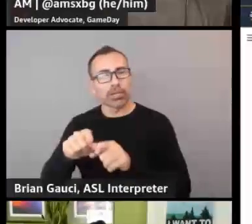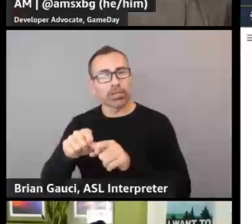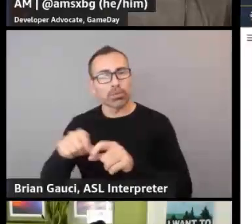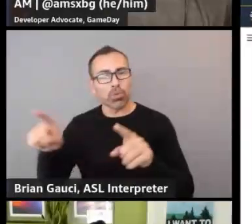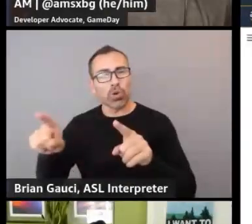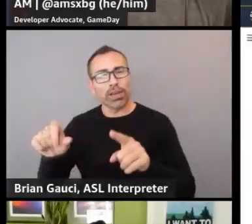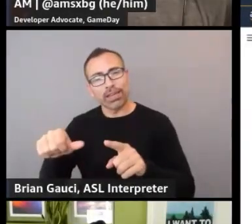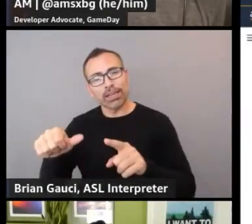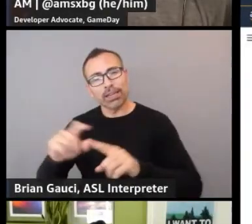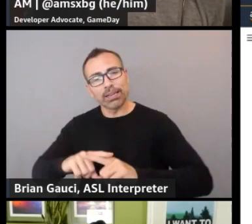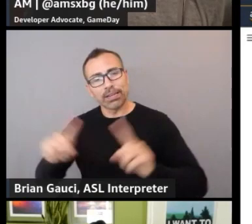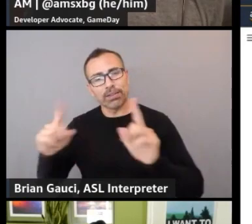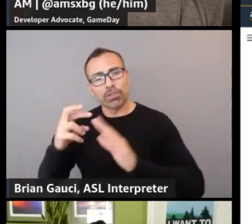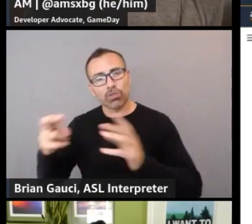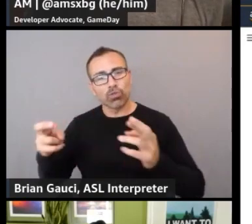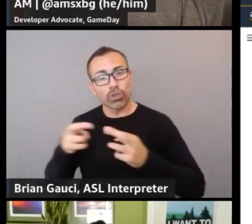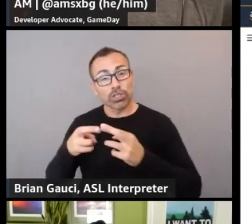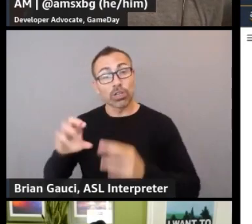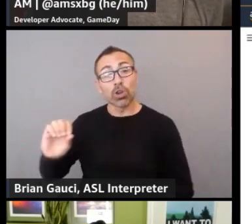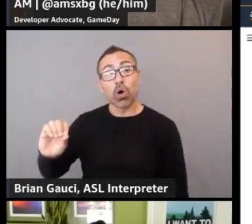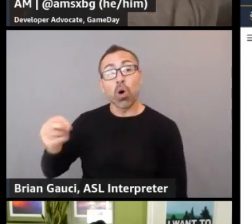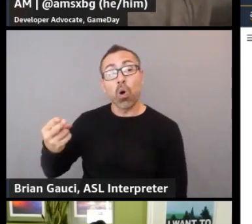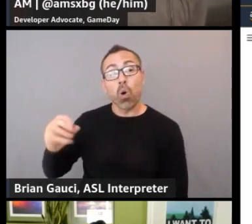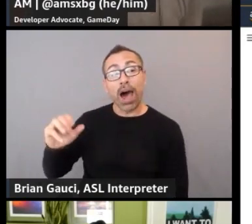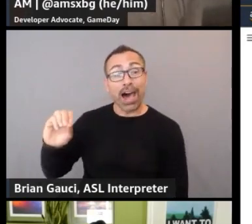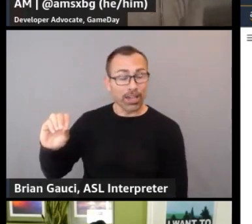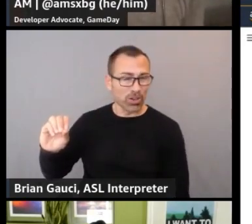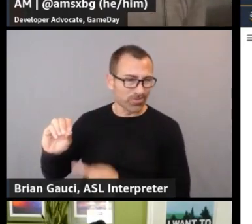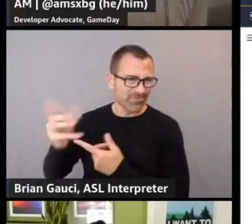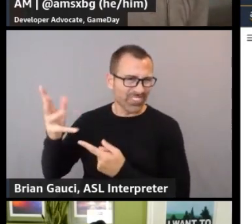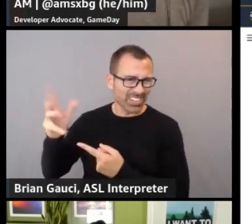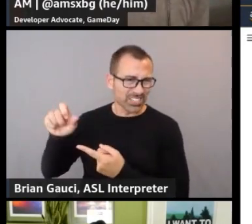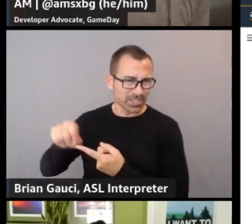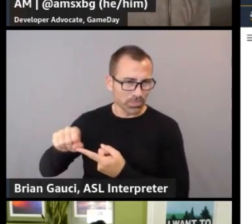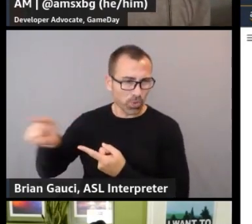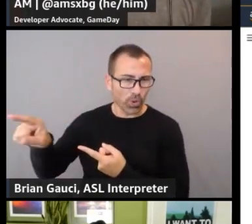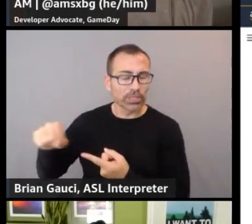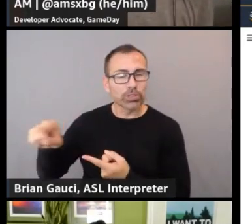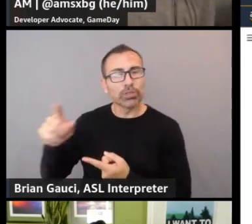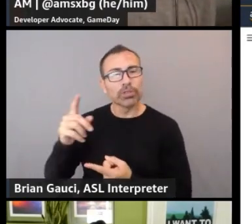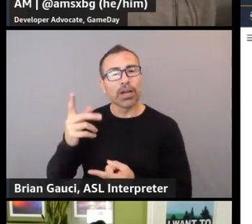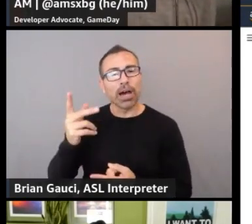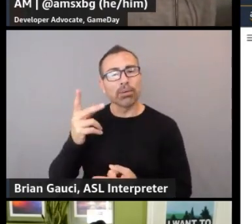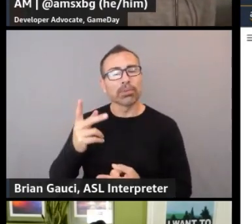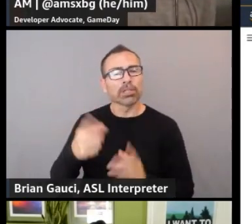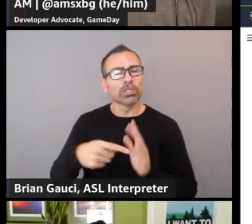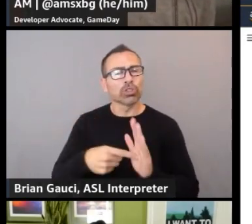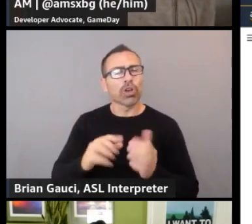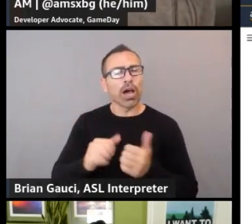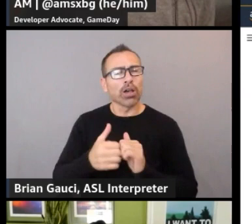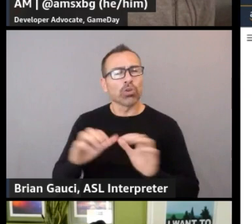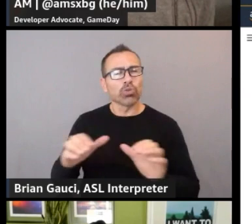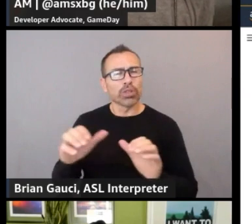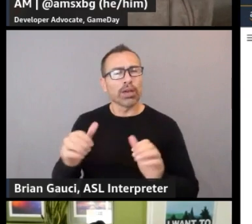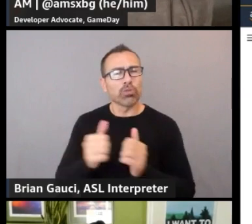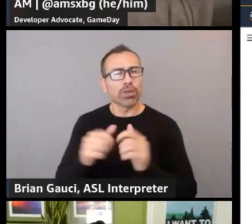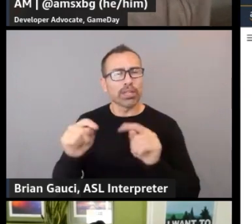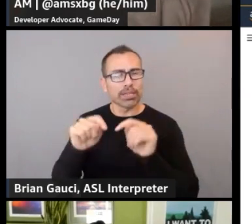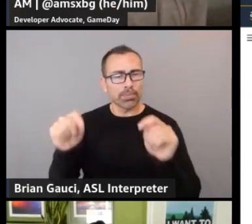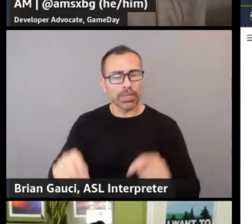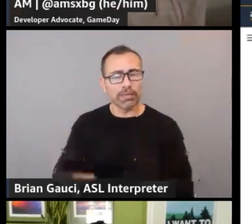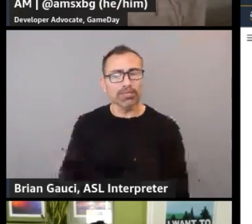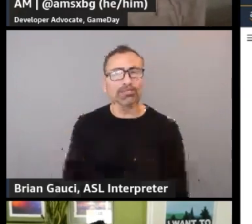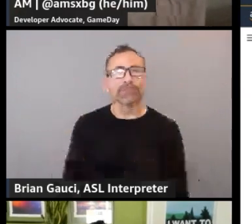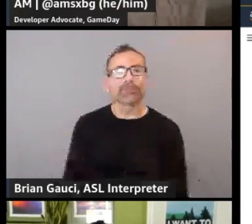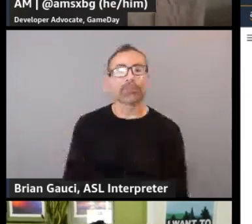Ohio, where it's already been deployed. But I'm going to show you how you would do that given the template. So